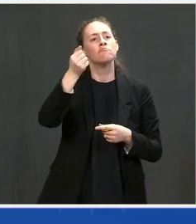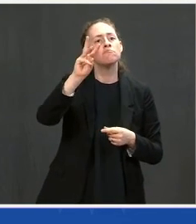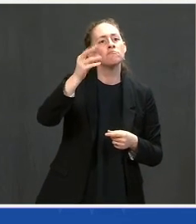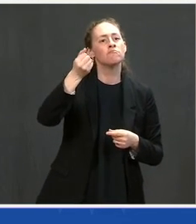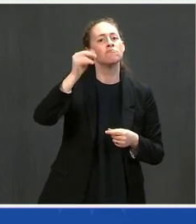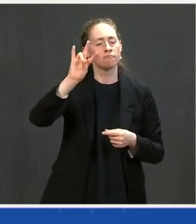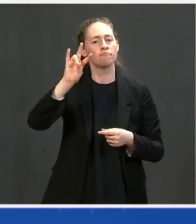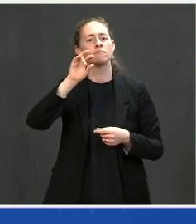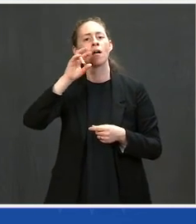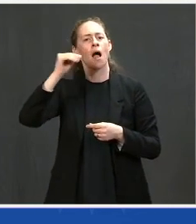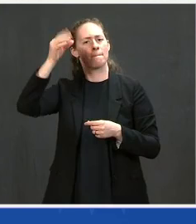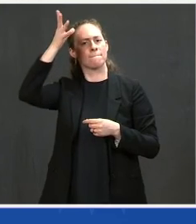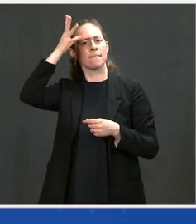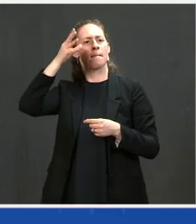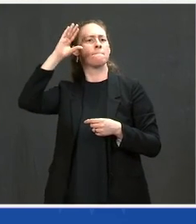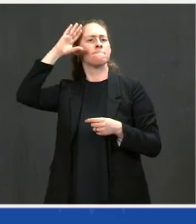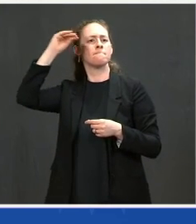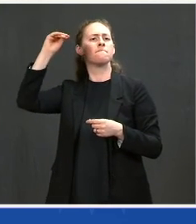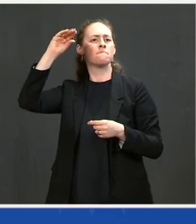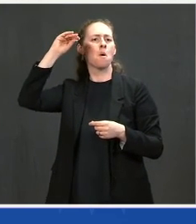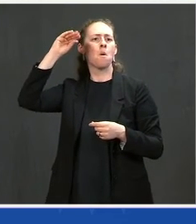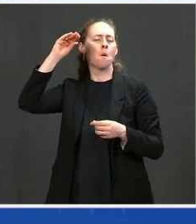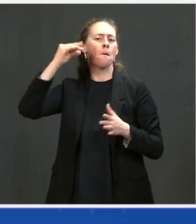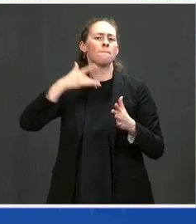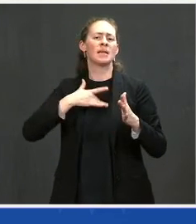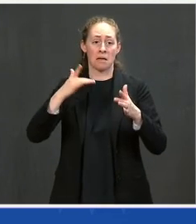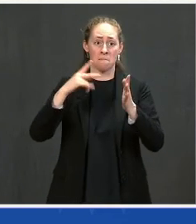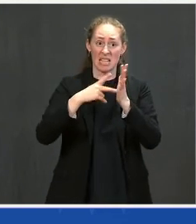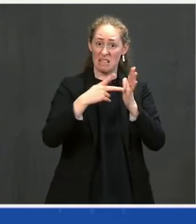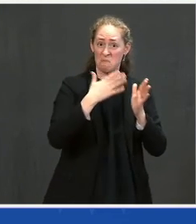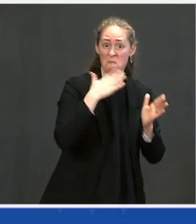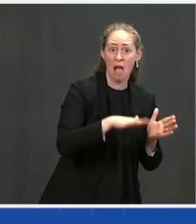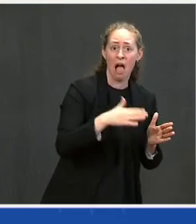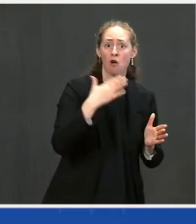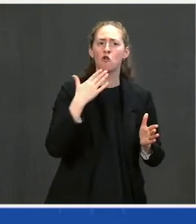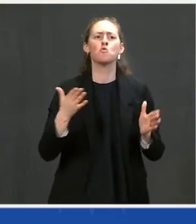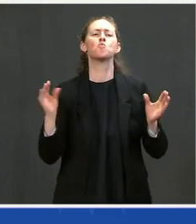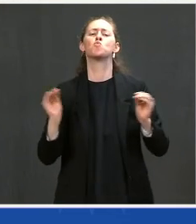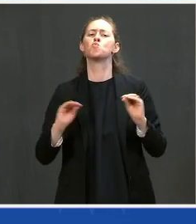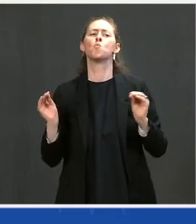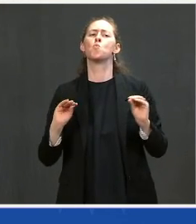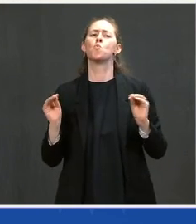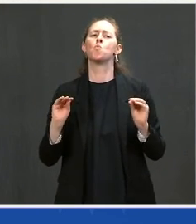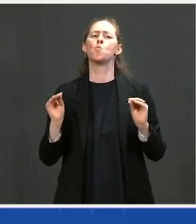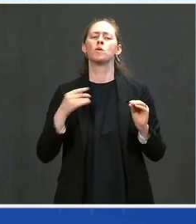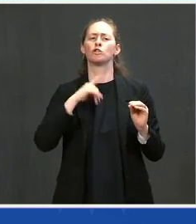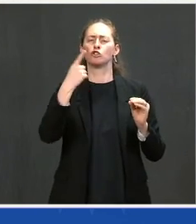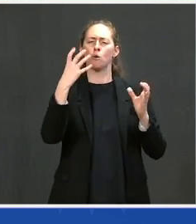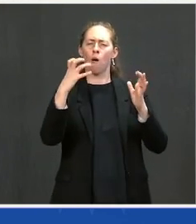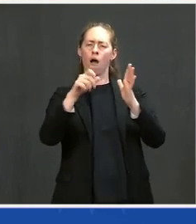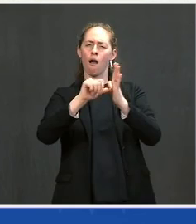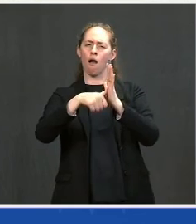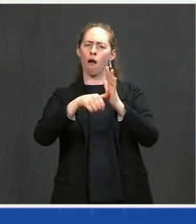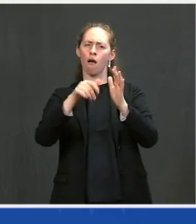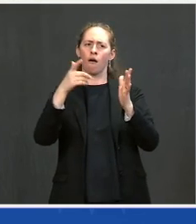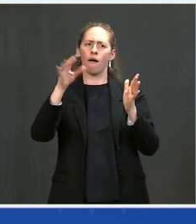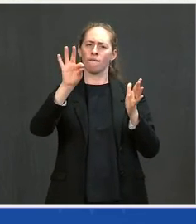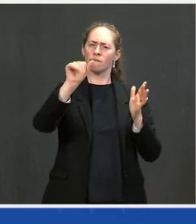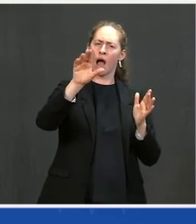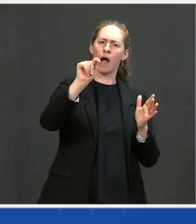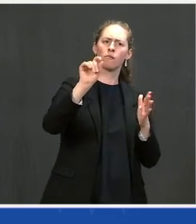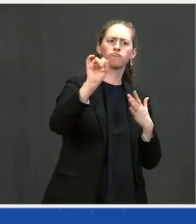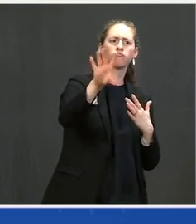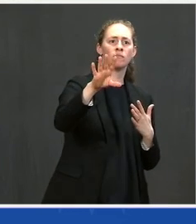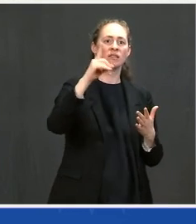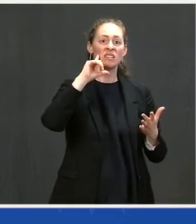make it good, bad, or indifferent, but the idea that we have tens of thousands of kids in these